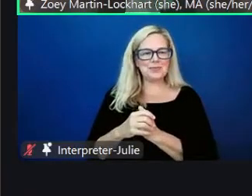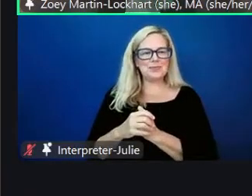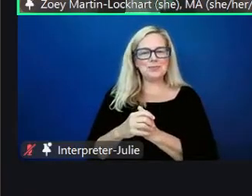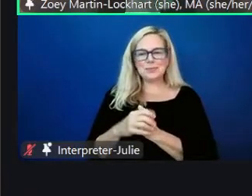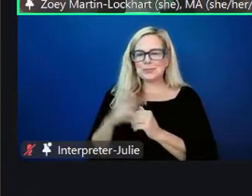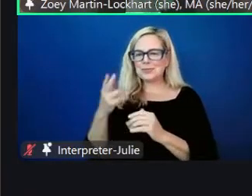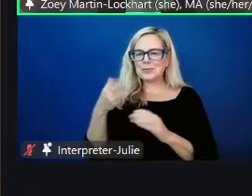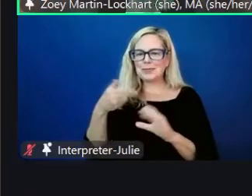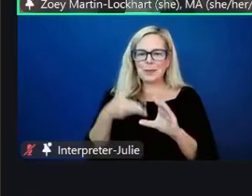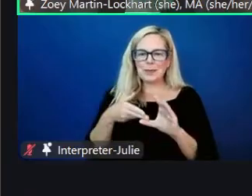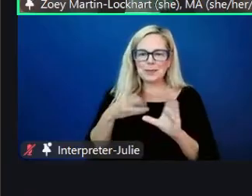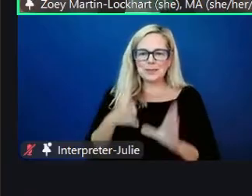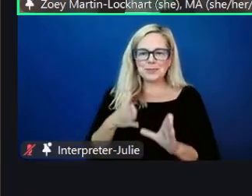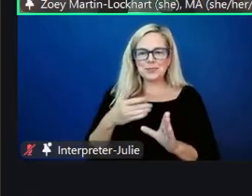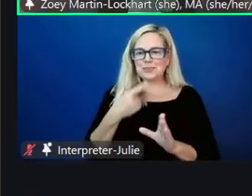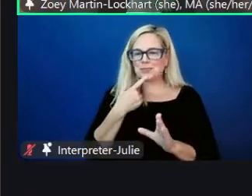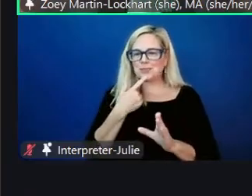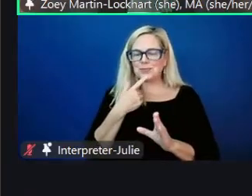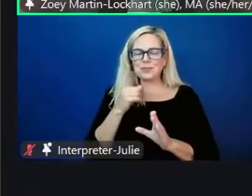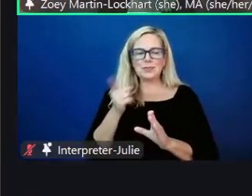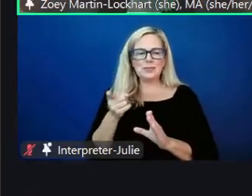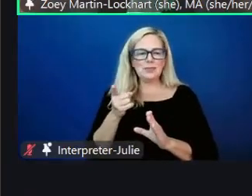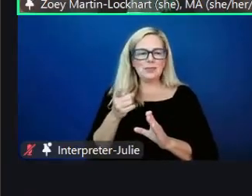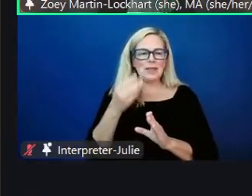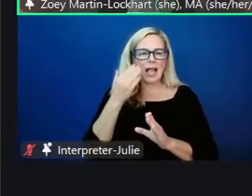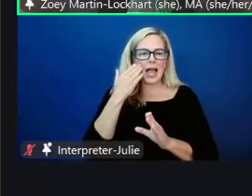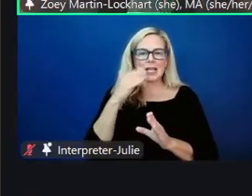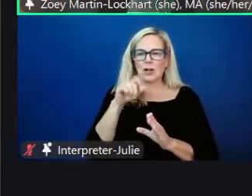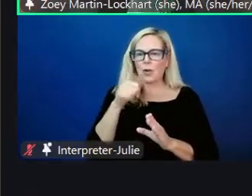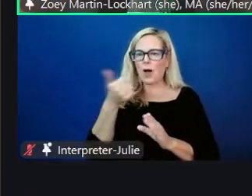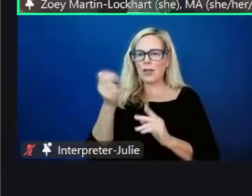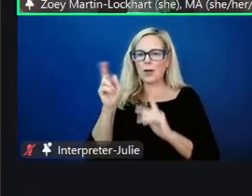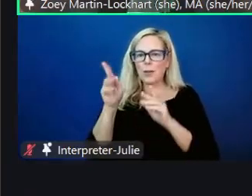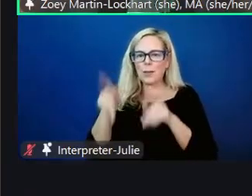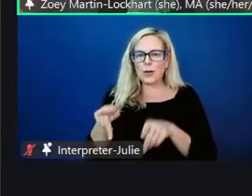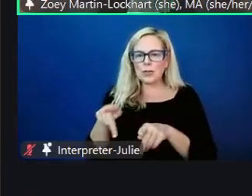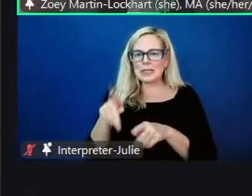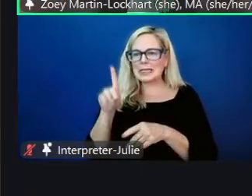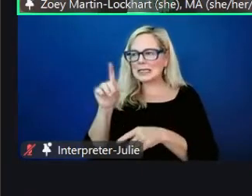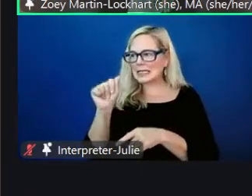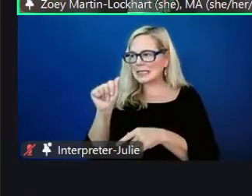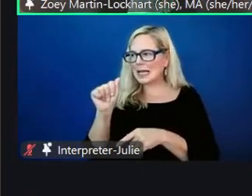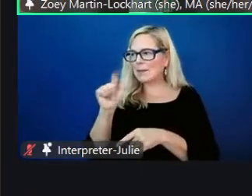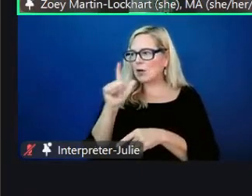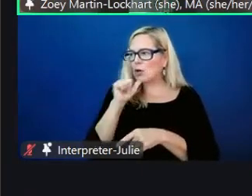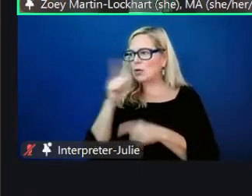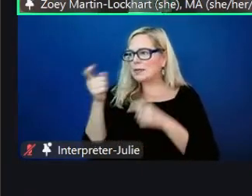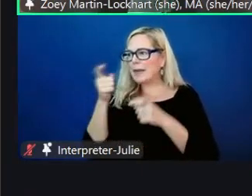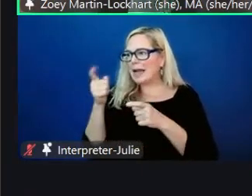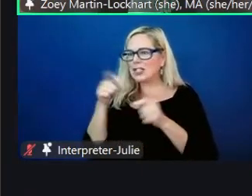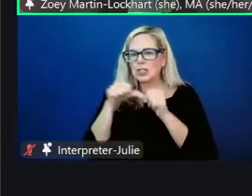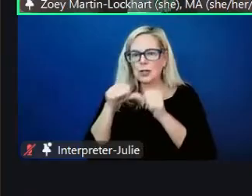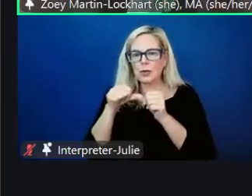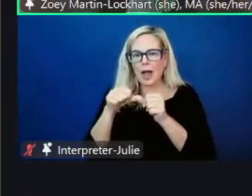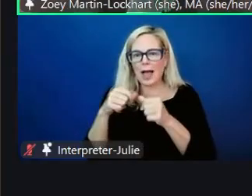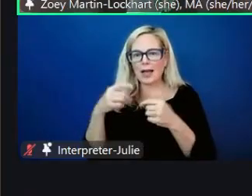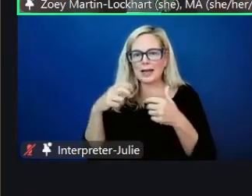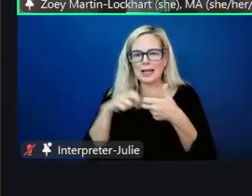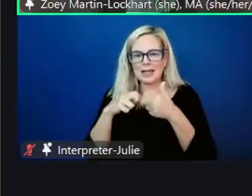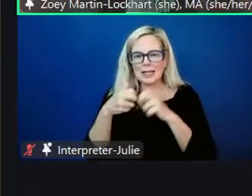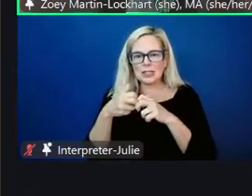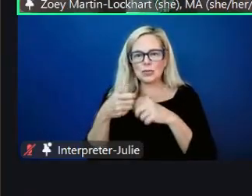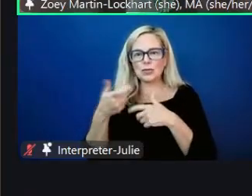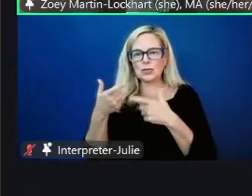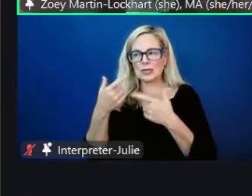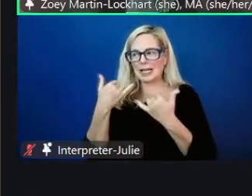I didn't know anyone who was disabled or who had been managing chronic health problems and was in medicine or, still practicing. So